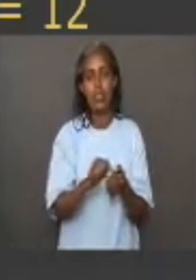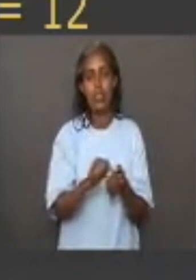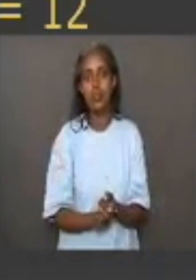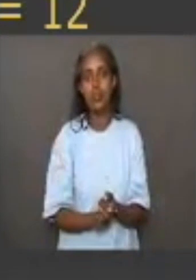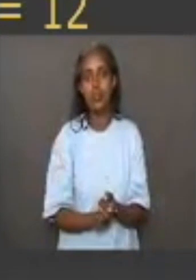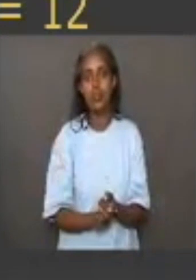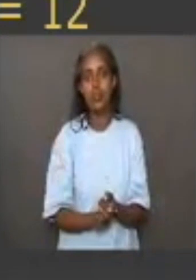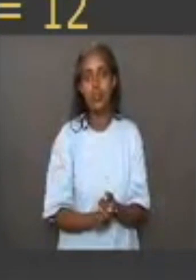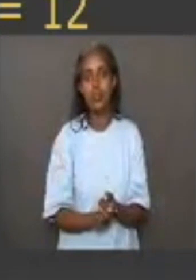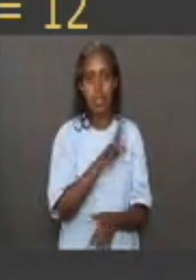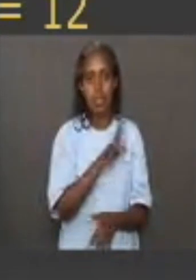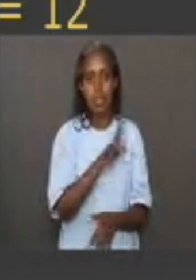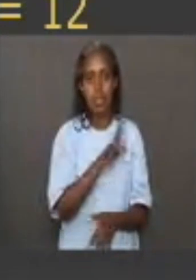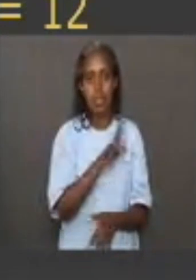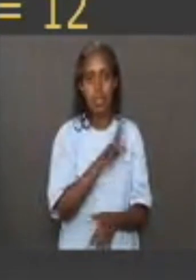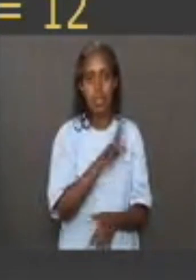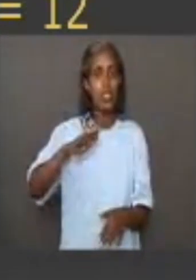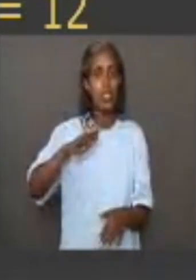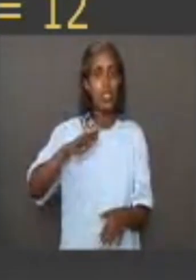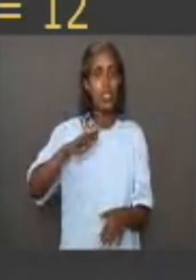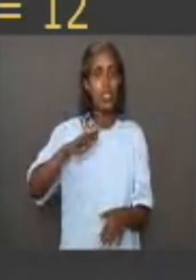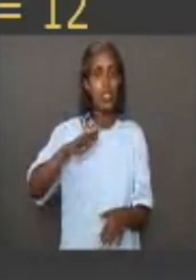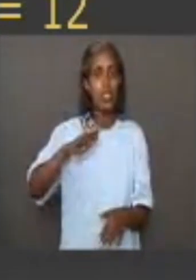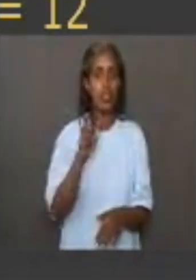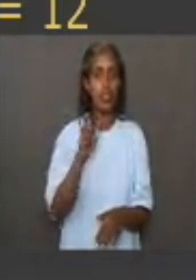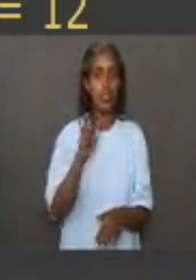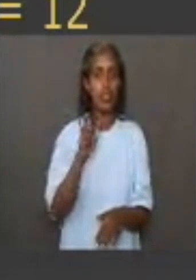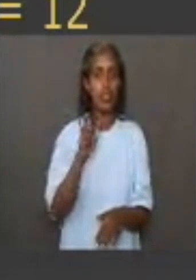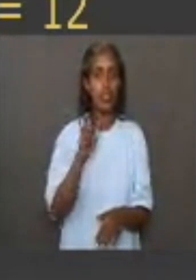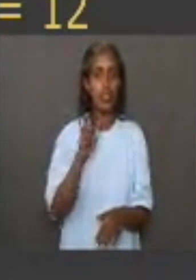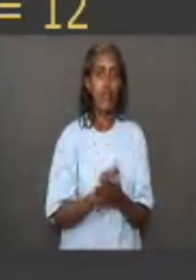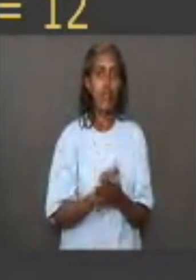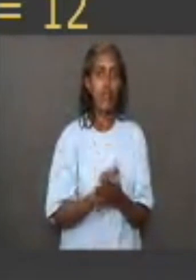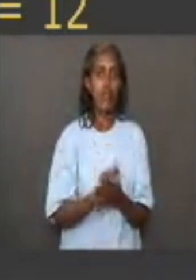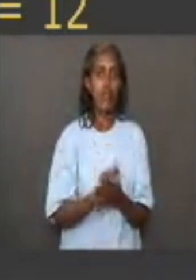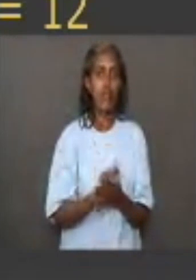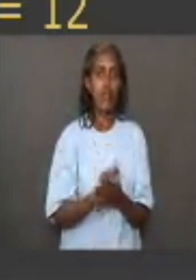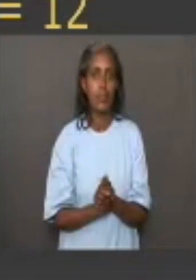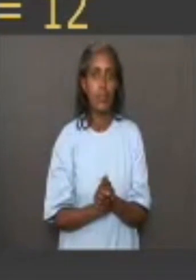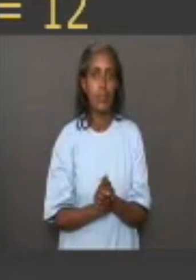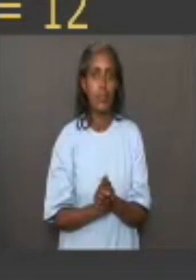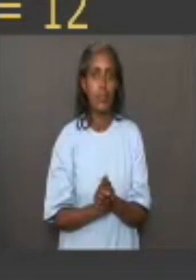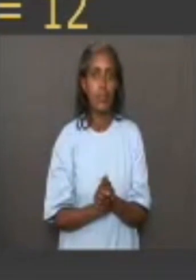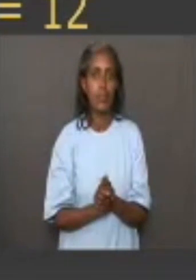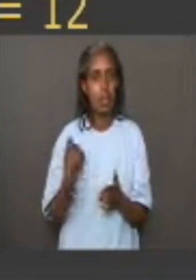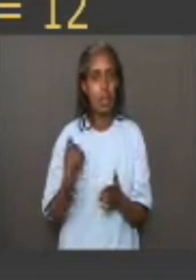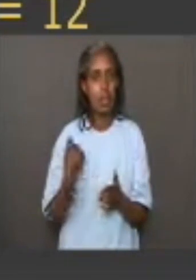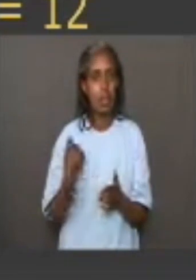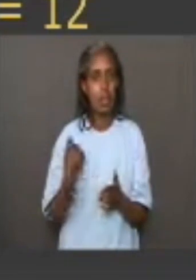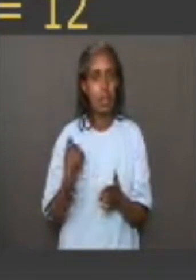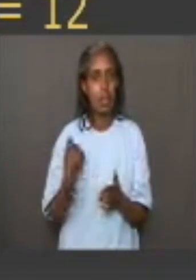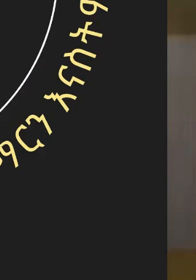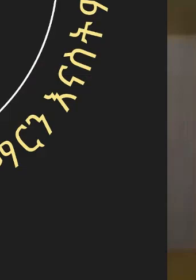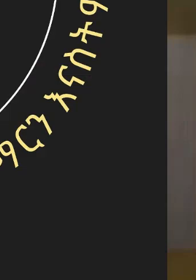and we are left with 12 as our answer.